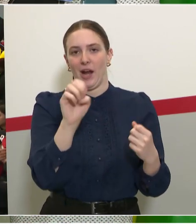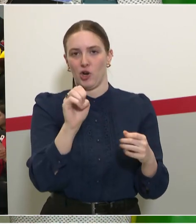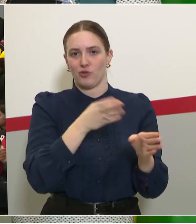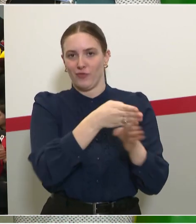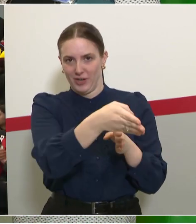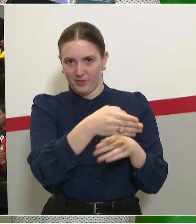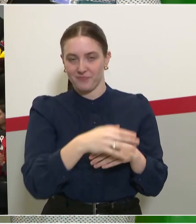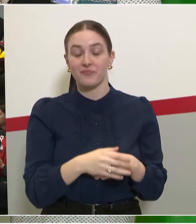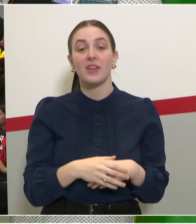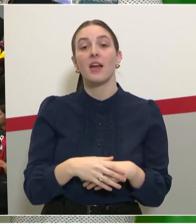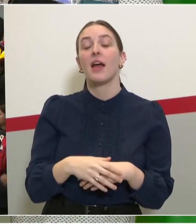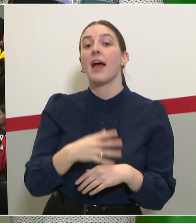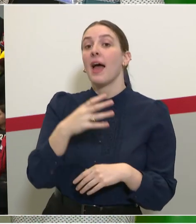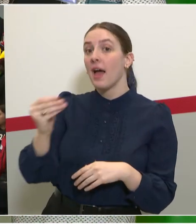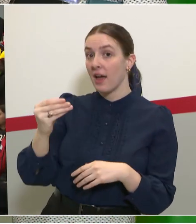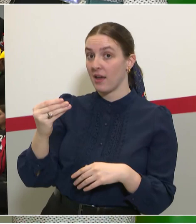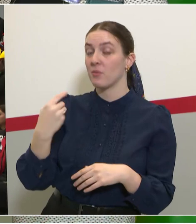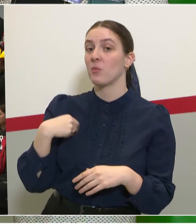In addition,